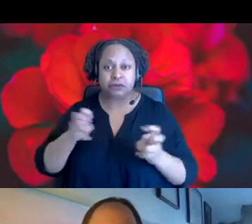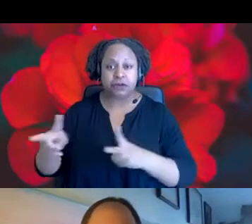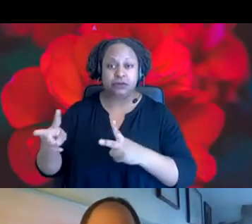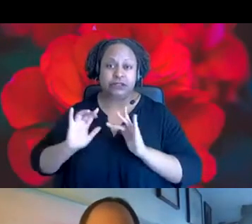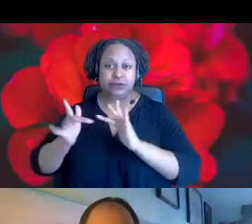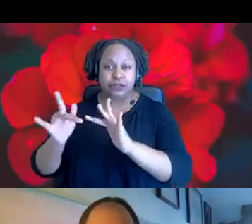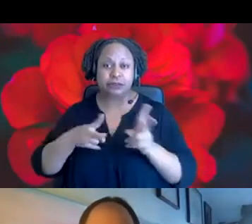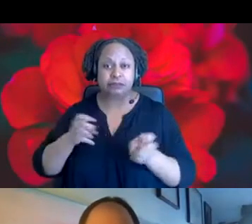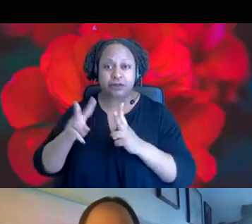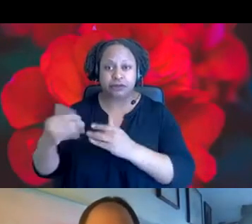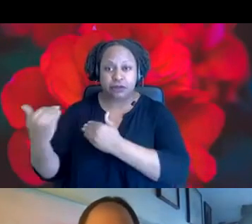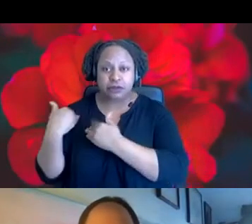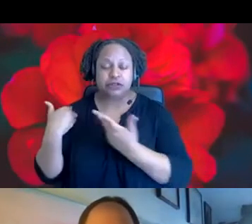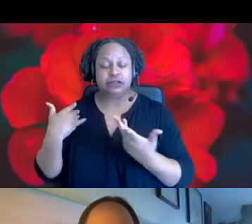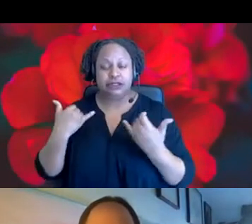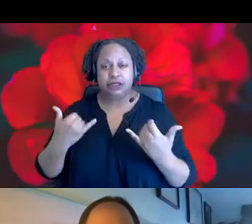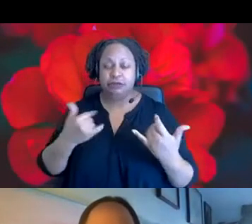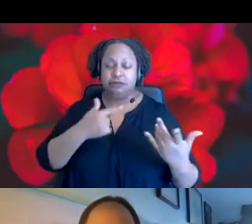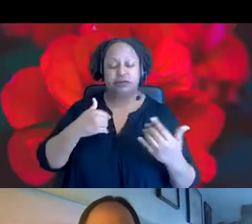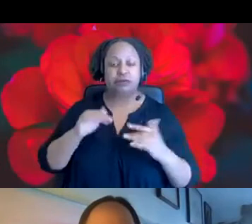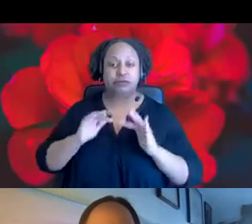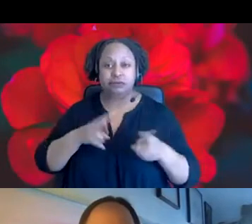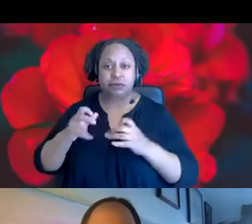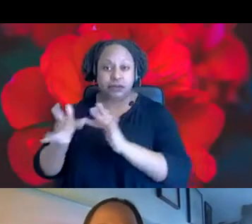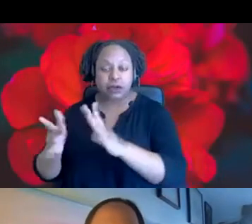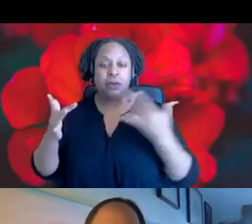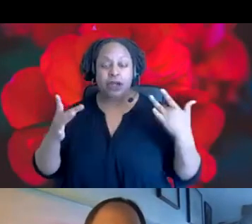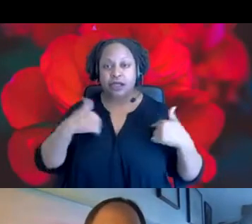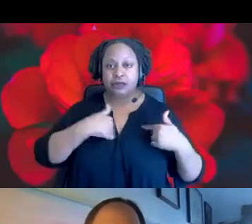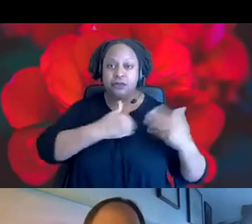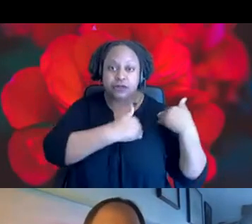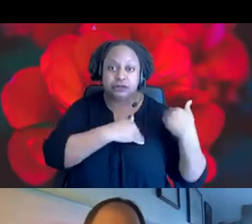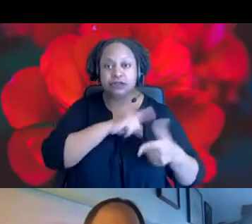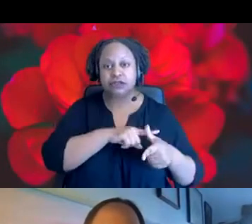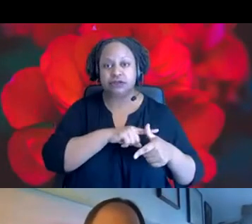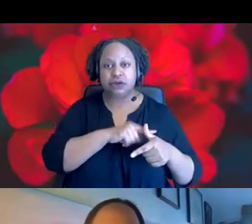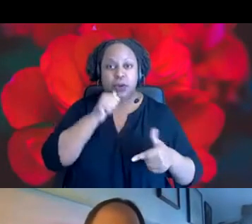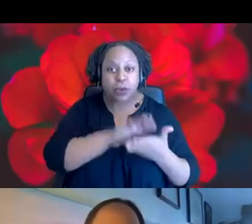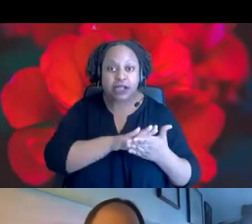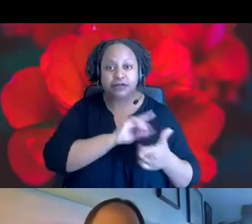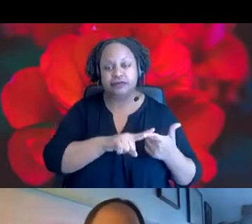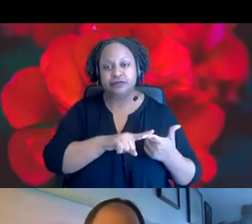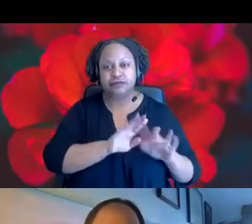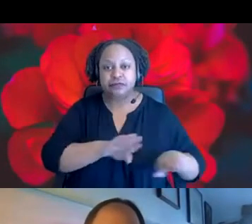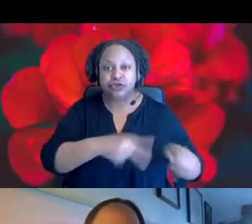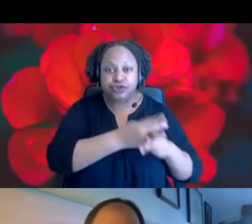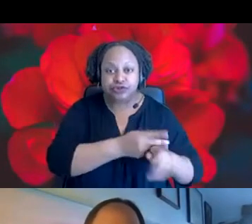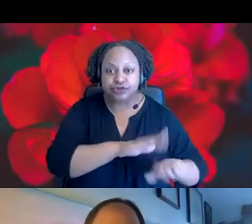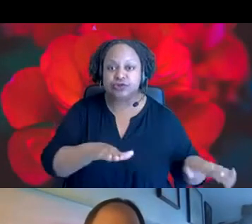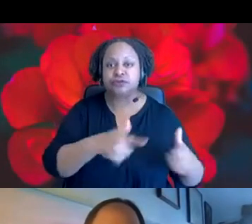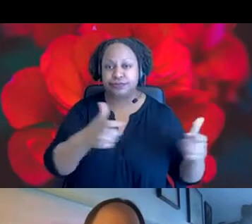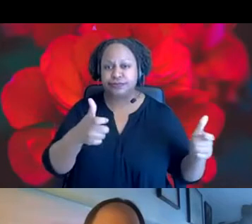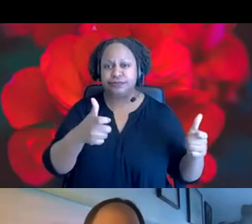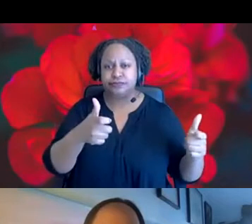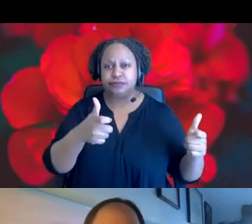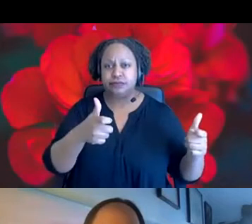responsibilities as a parent, as a caregiver, as a wife, as all the things, all the hats that we all wear. And how long